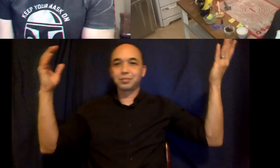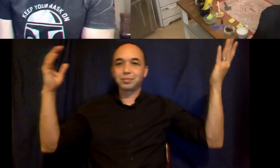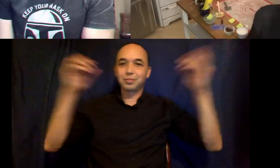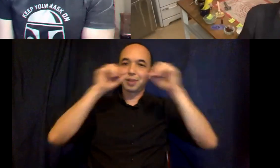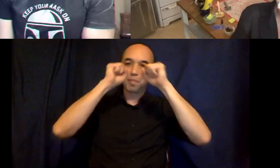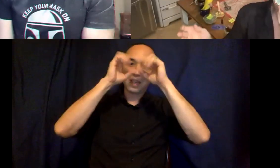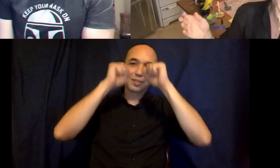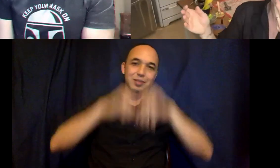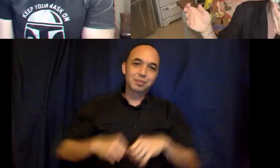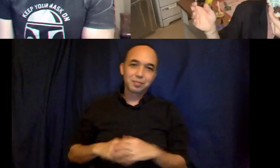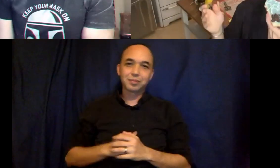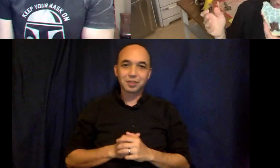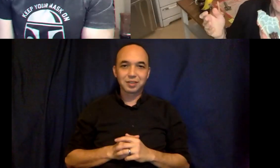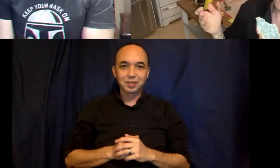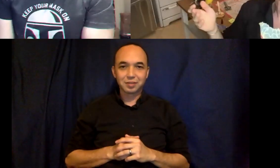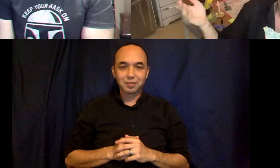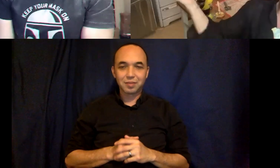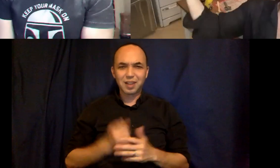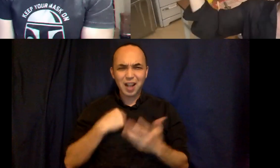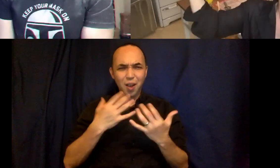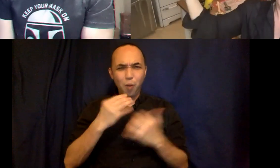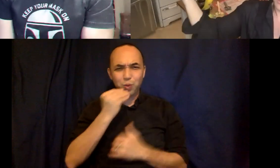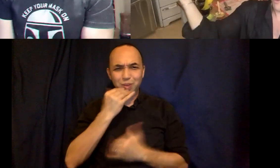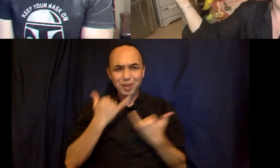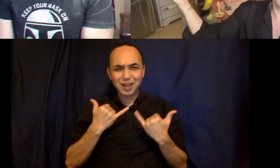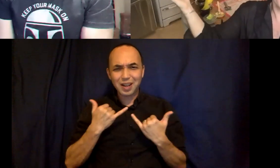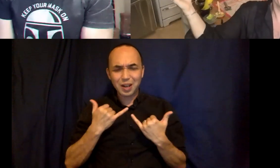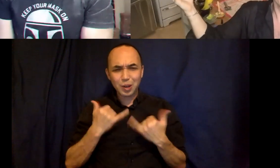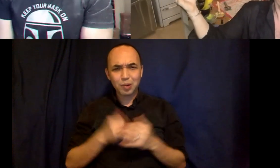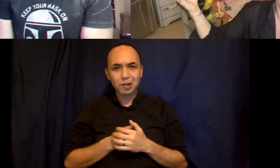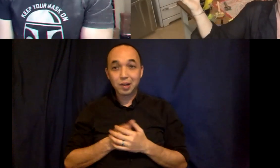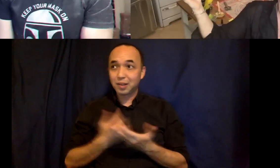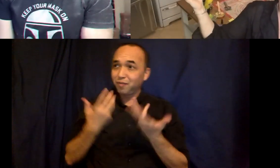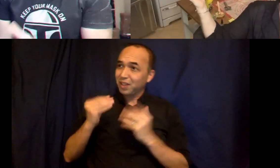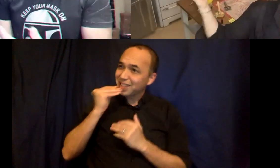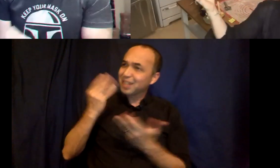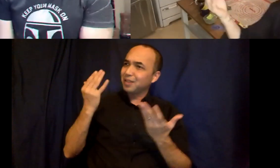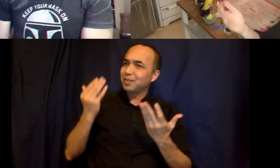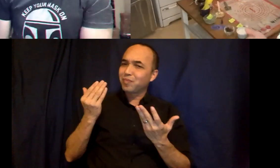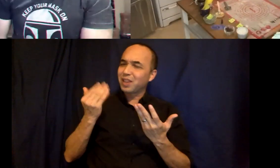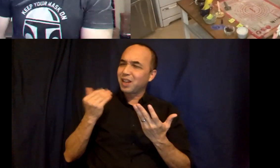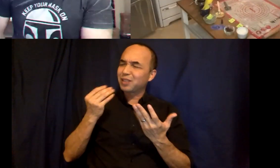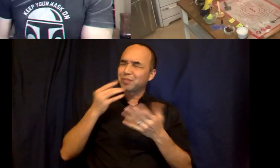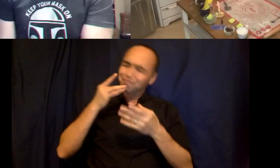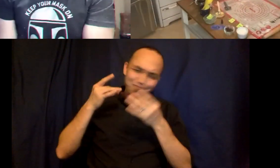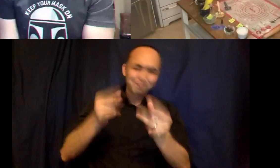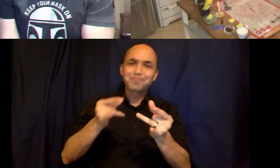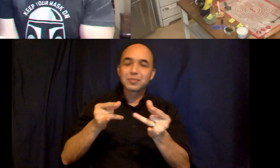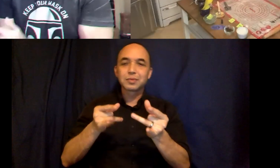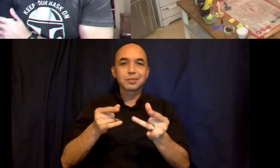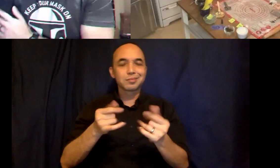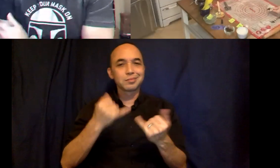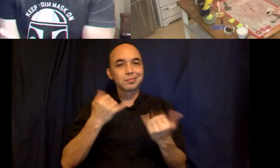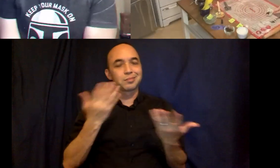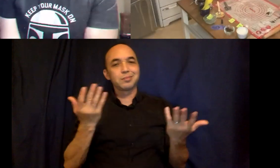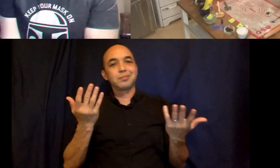That's the Pop-Tart. I would eat that right now. I don't know about everybody else. I just did. You That's just so did. good. And now I'm jealous of you. Jake,